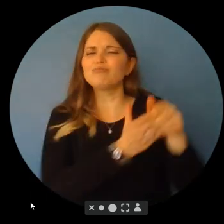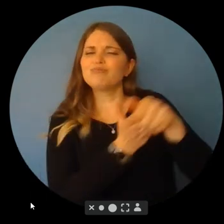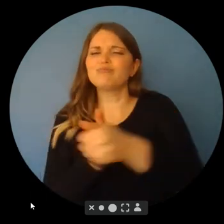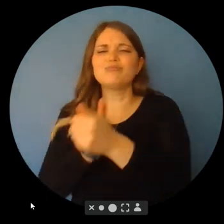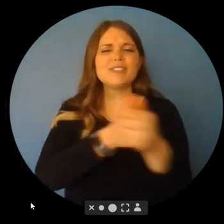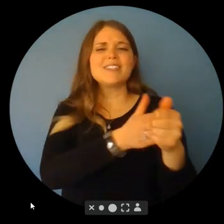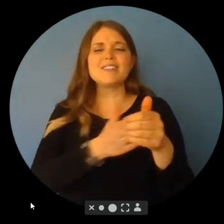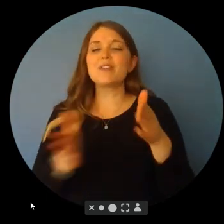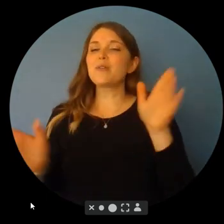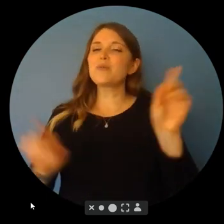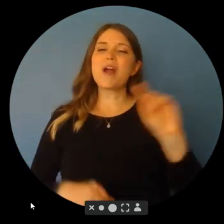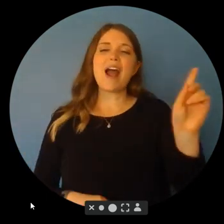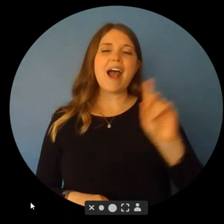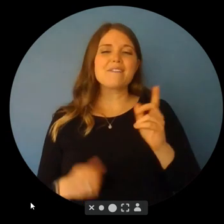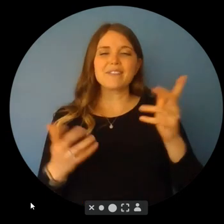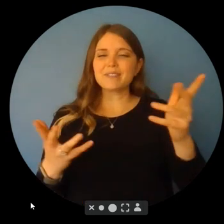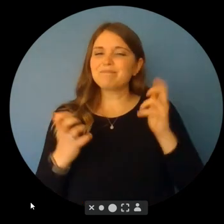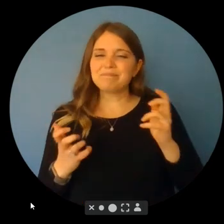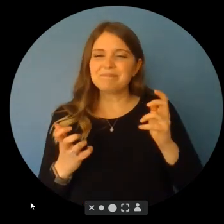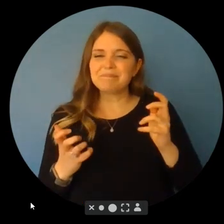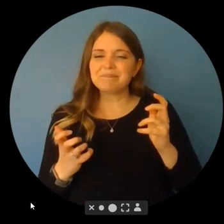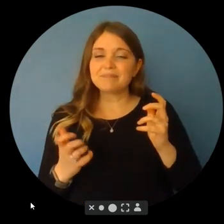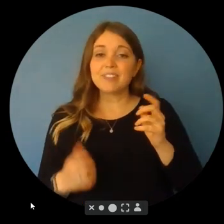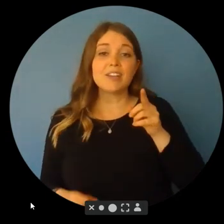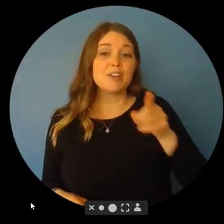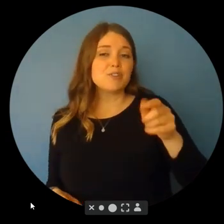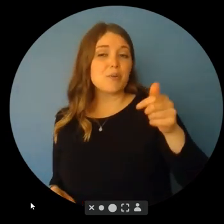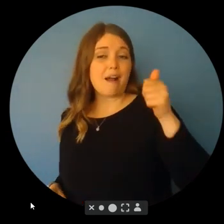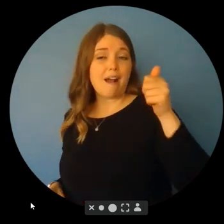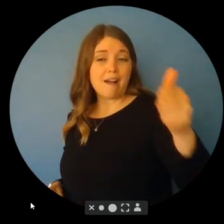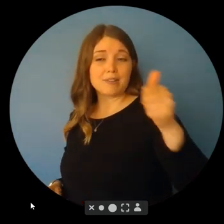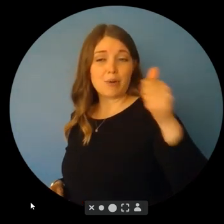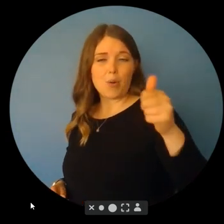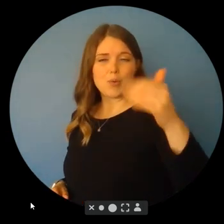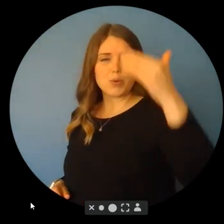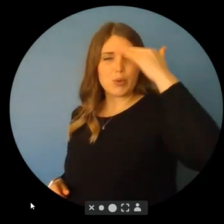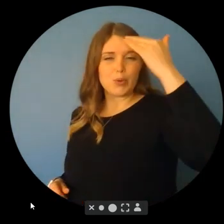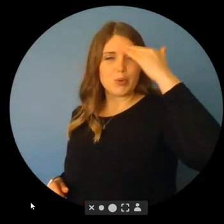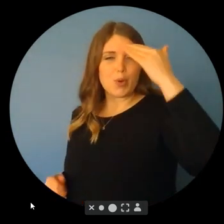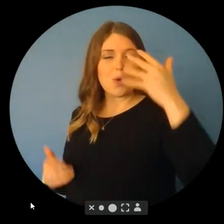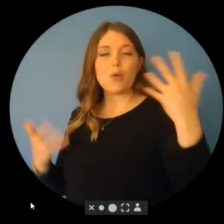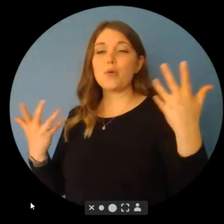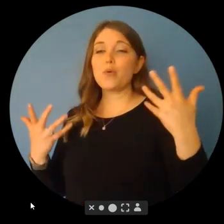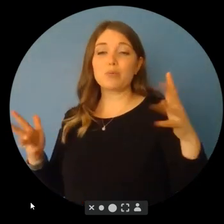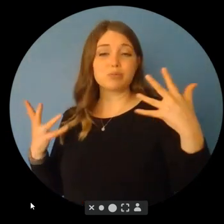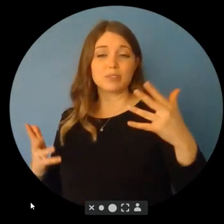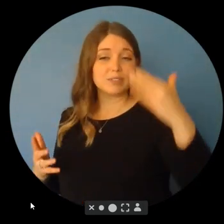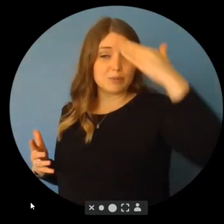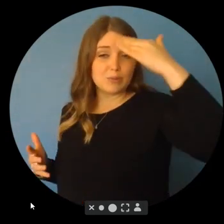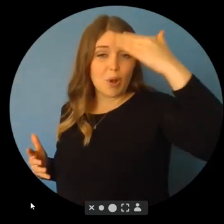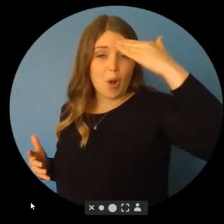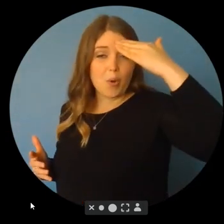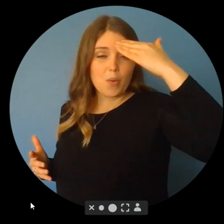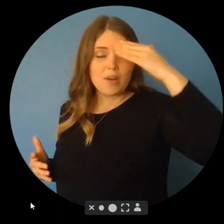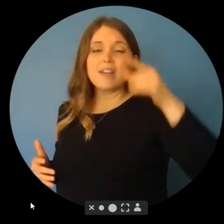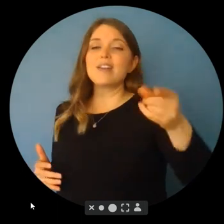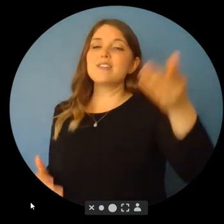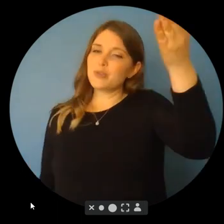you choose. You're on your own and you know what you know.